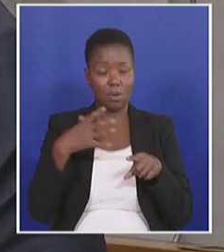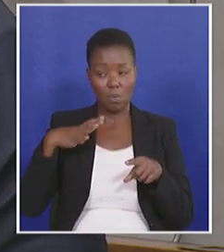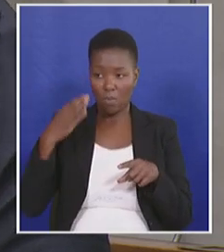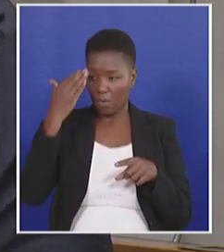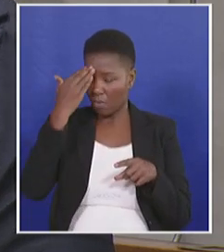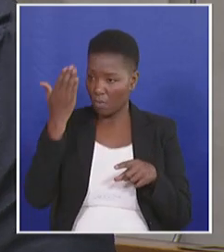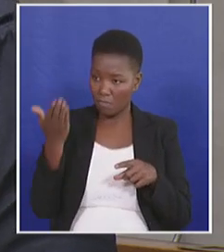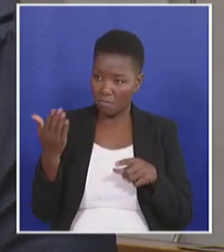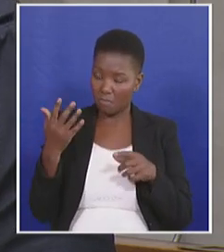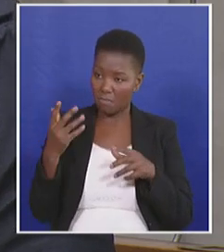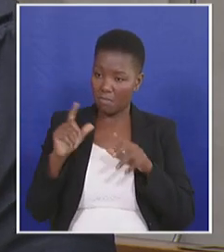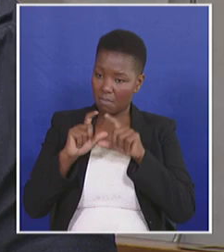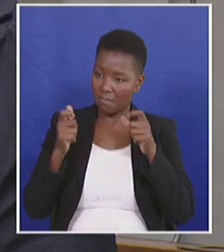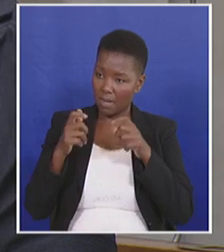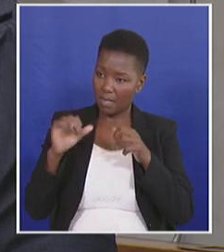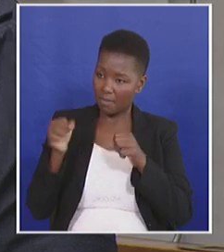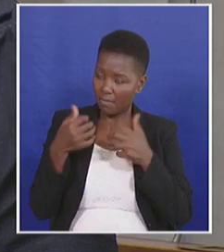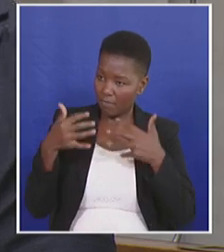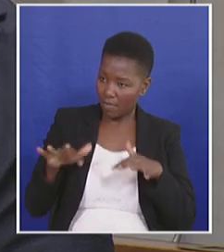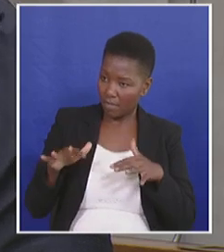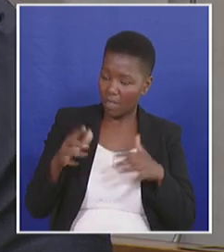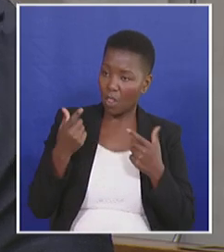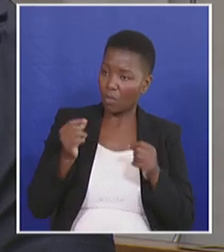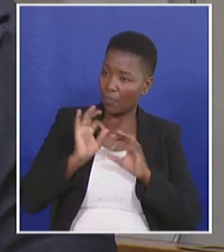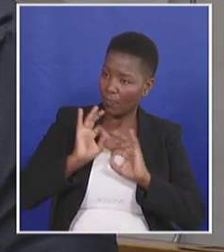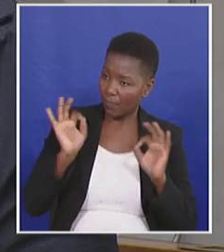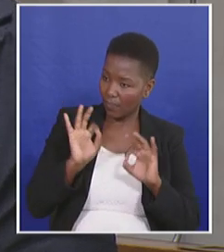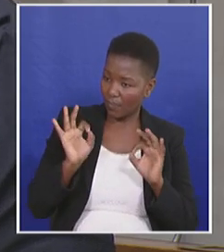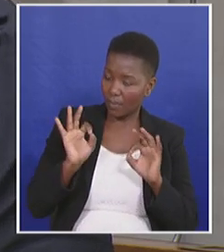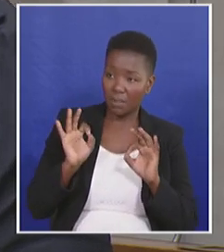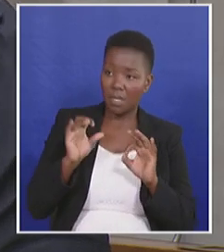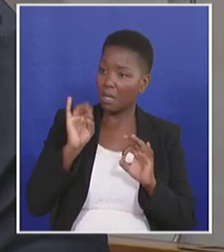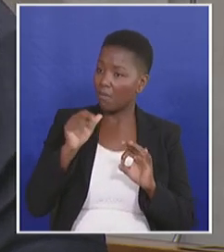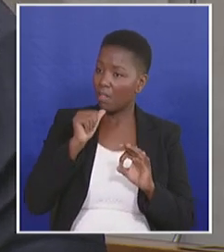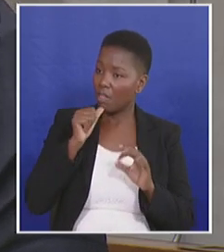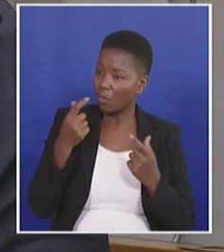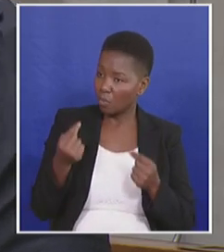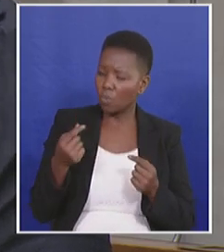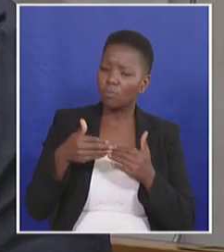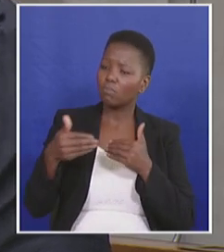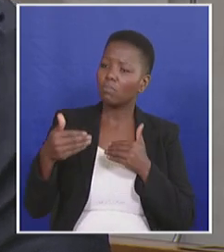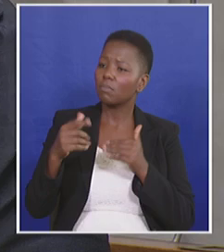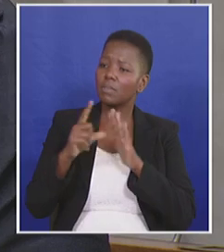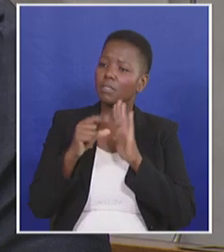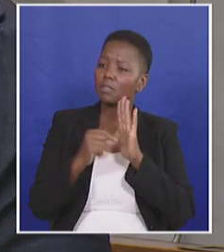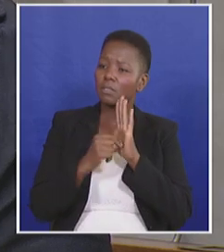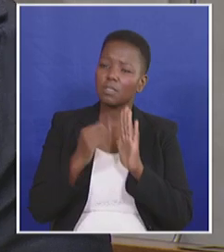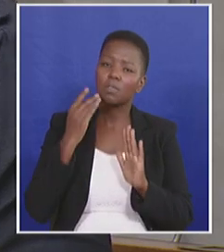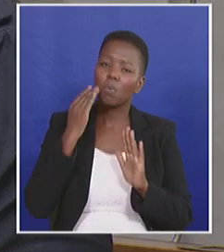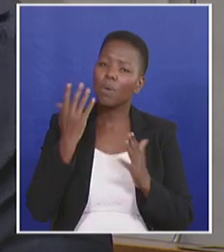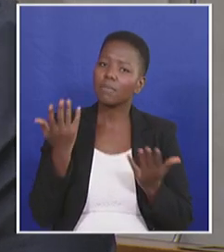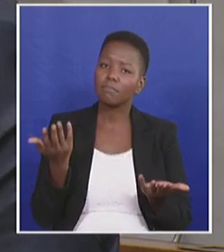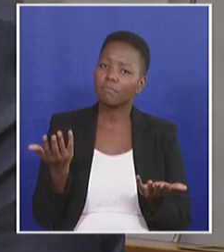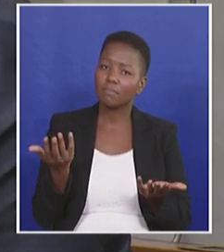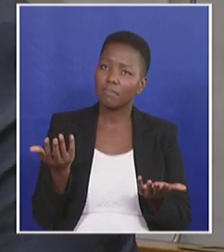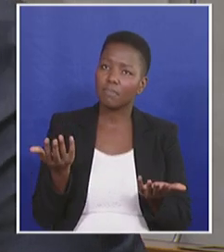not, why not? If so, by which date does this panel aim to complete their mandate that they